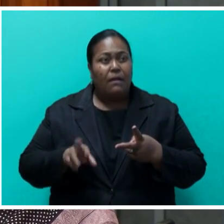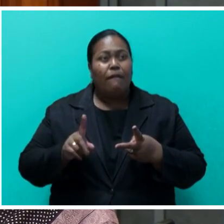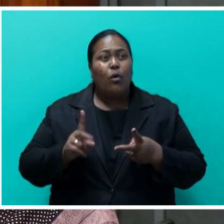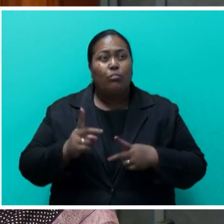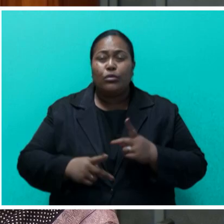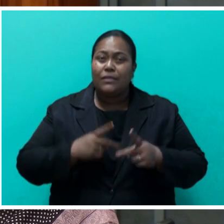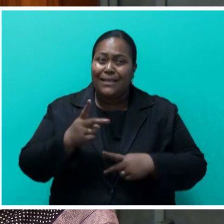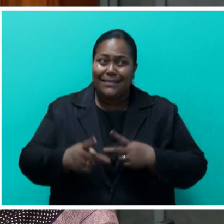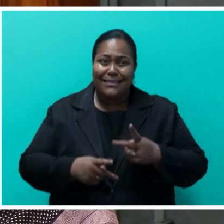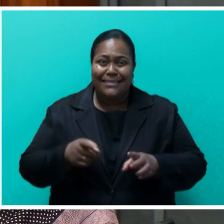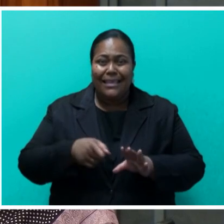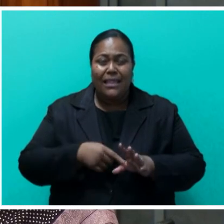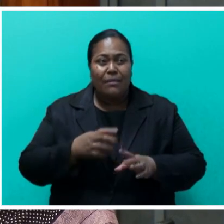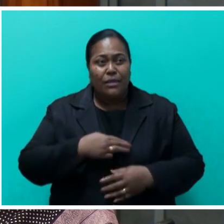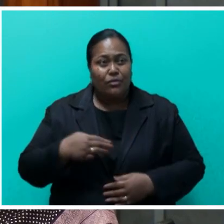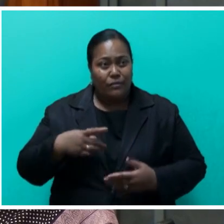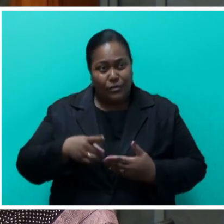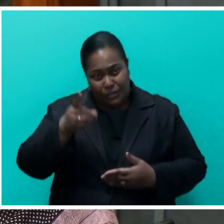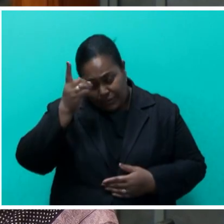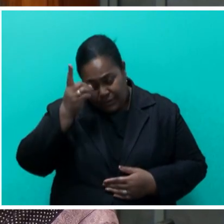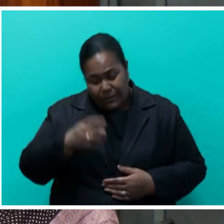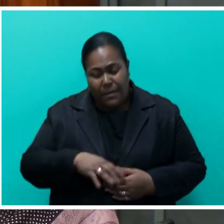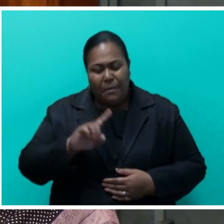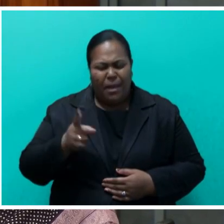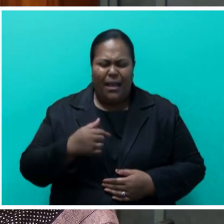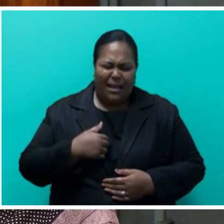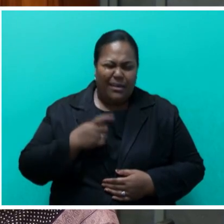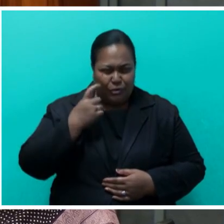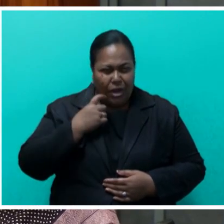processes within the Ministry of Education. But anyway, I'll just